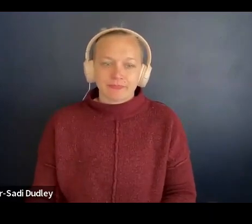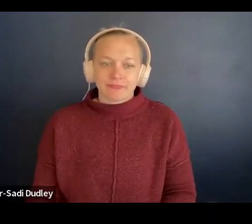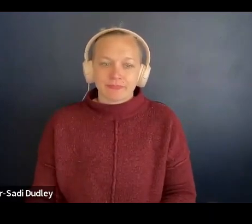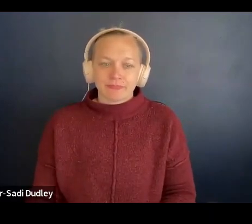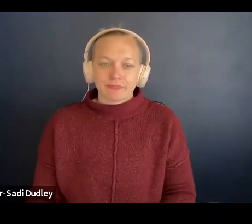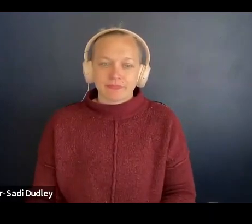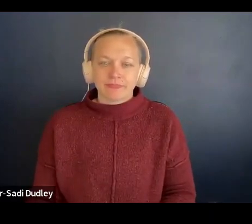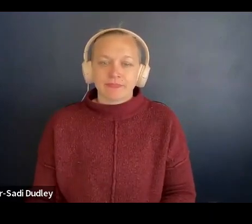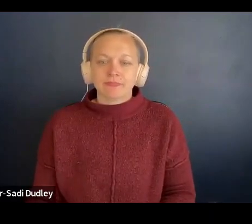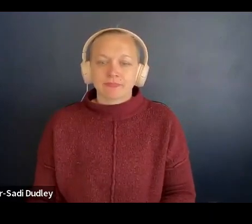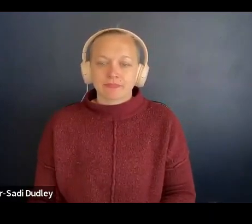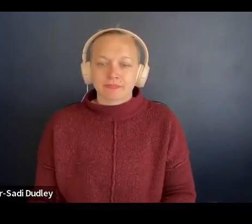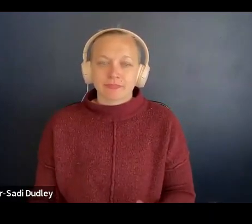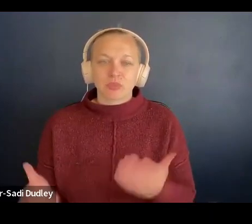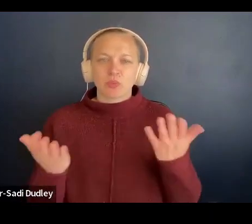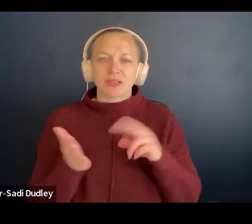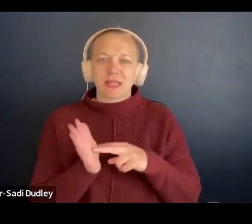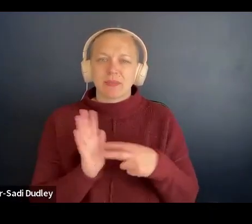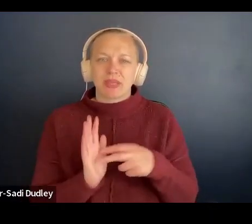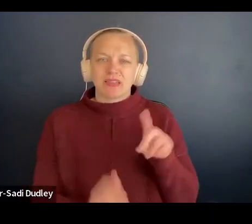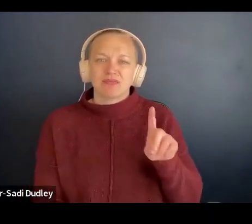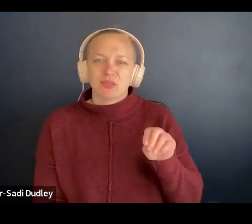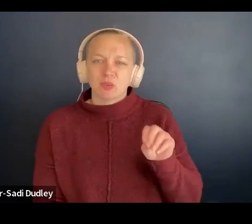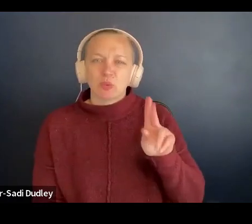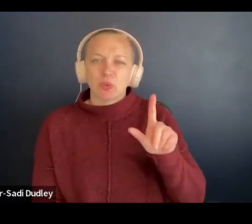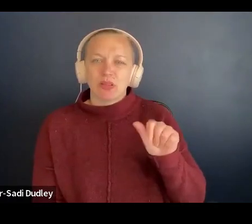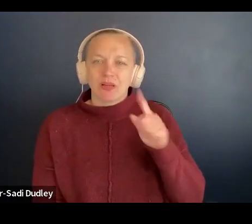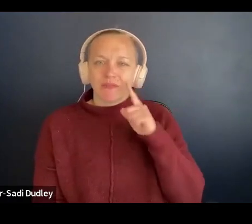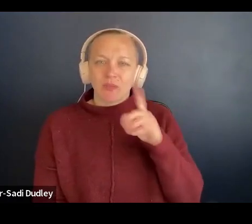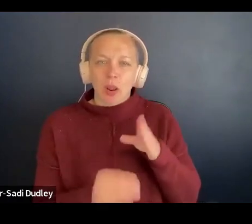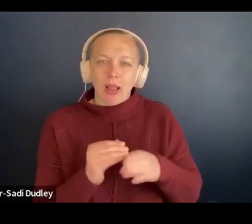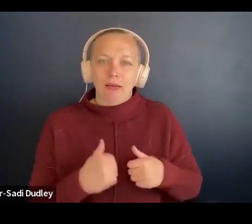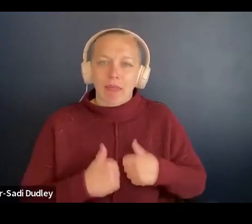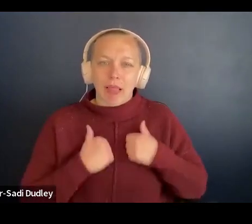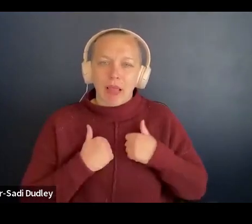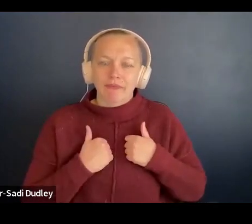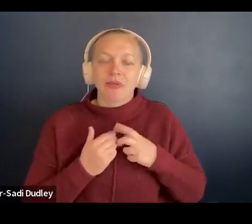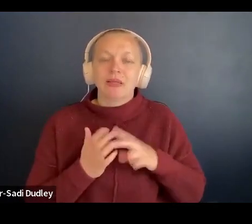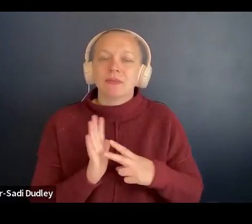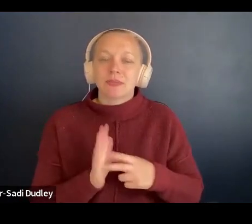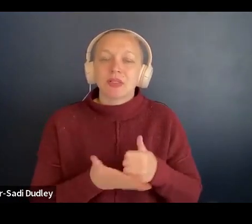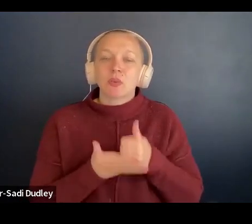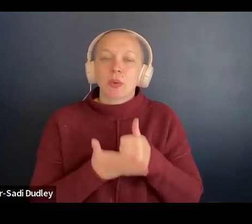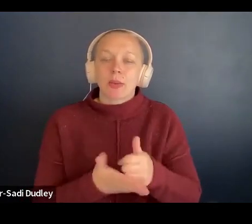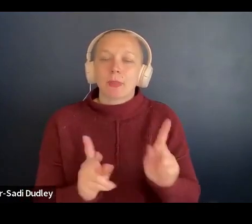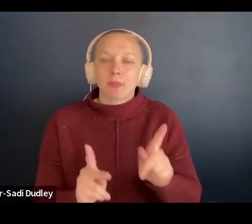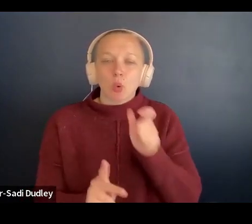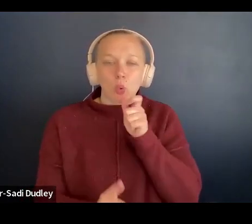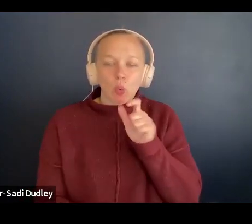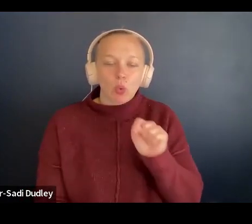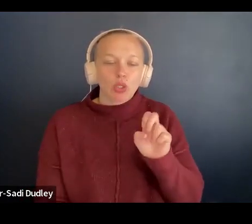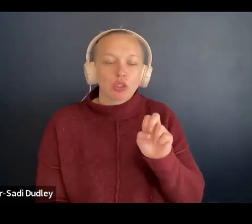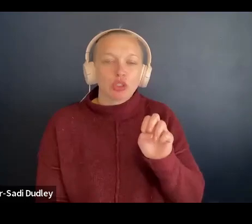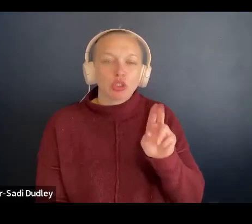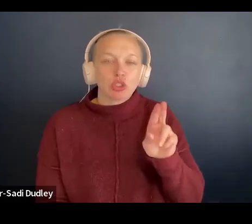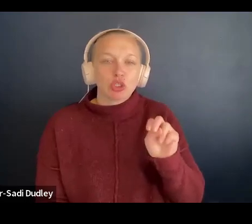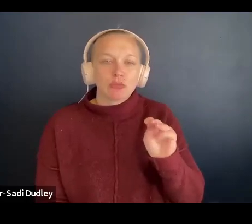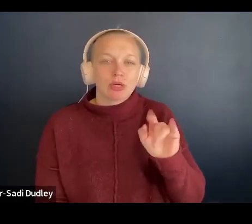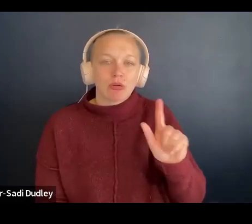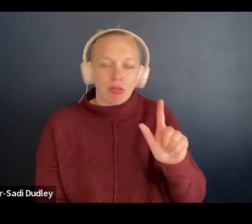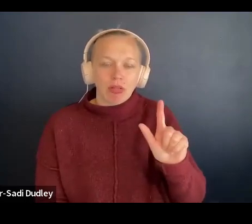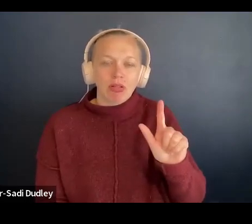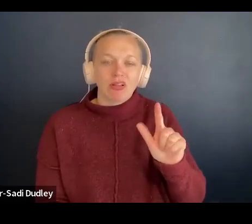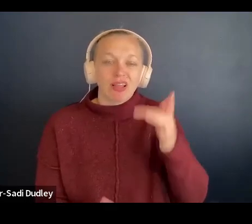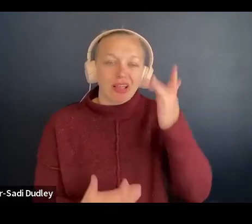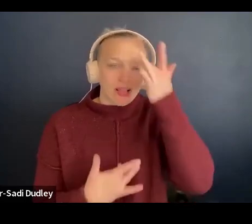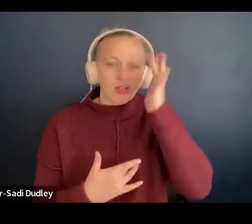So what is an end-of-life doula? An end-of-life doula is there to help the terminally ill and their loved ones through the transition from this world